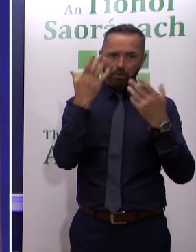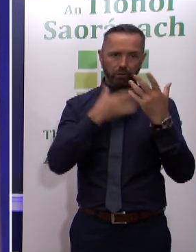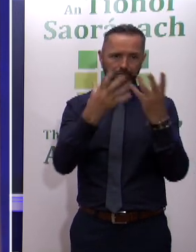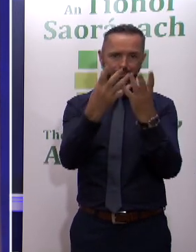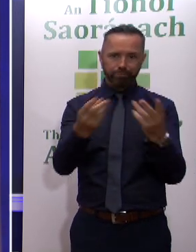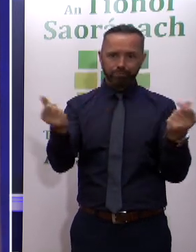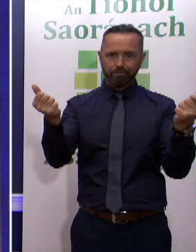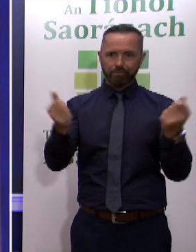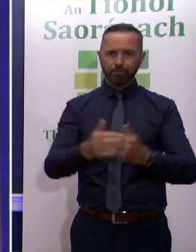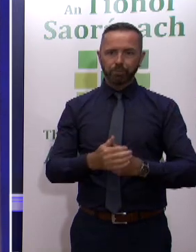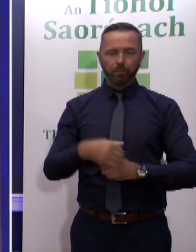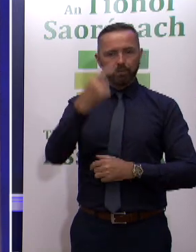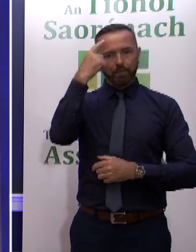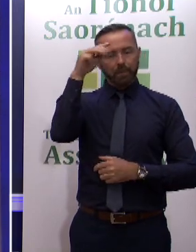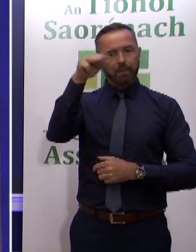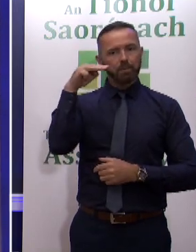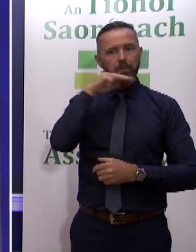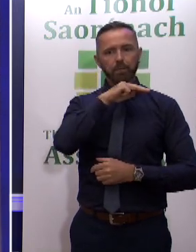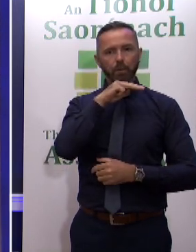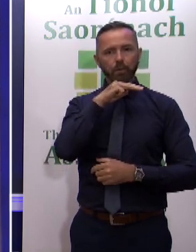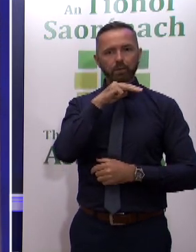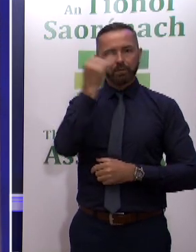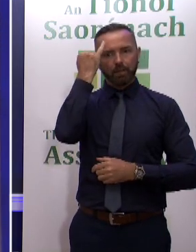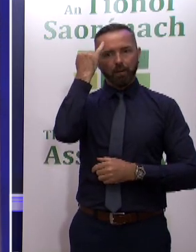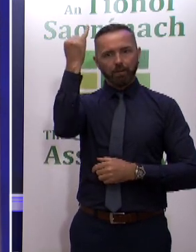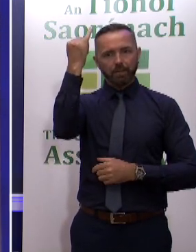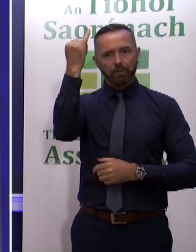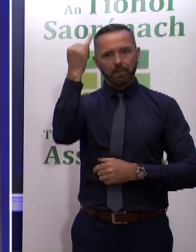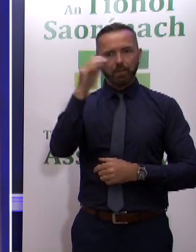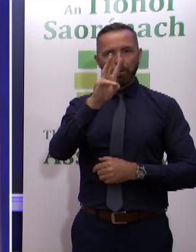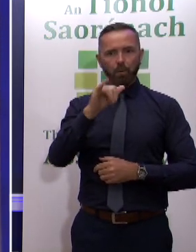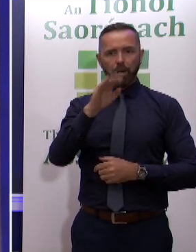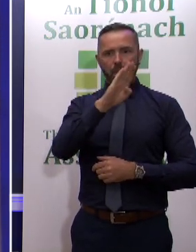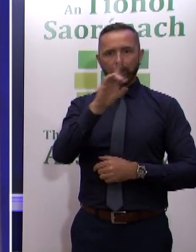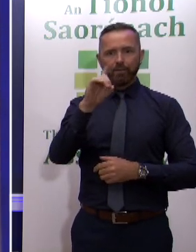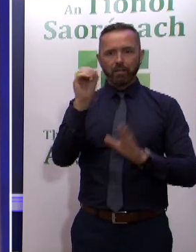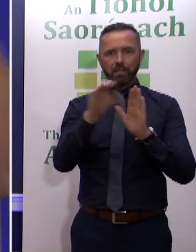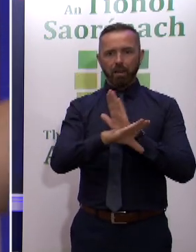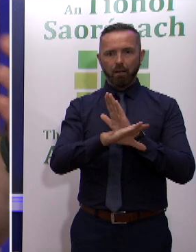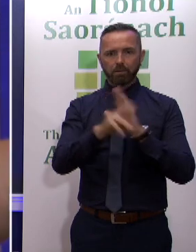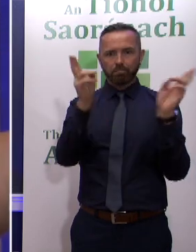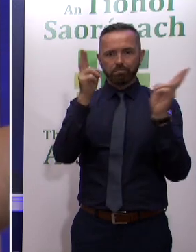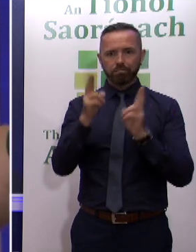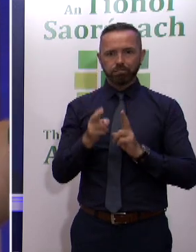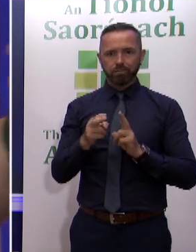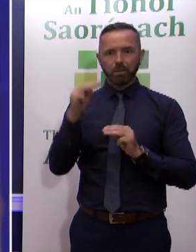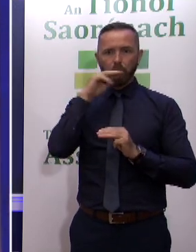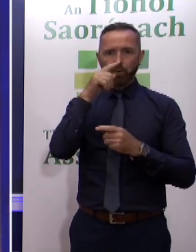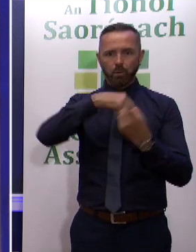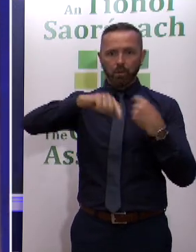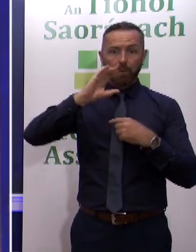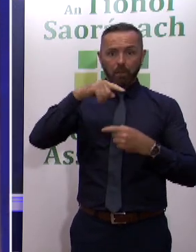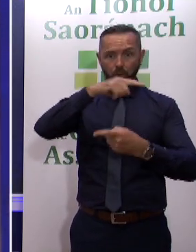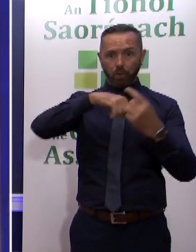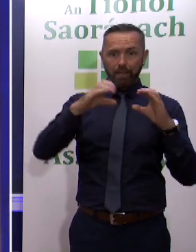extinct. And I think this is a really important concept in terms of why biodiversity loss matters to us, is because we care. We